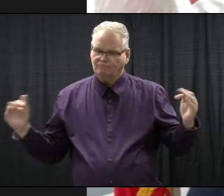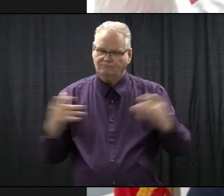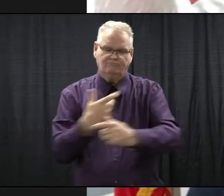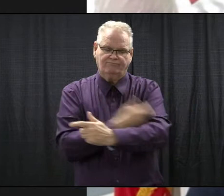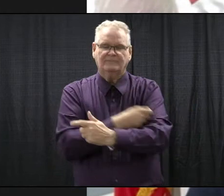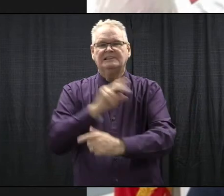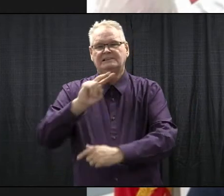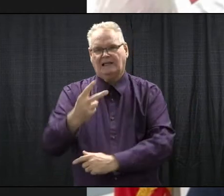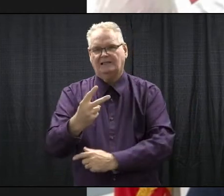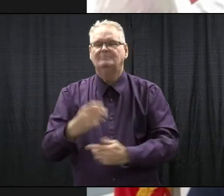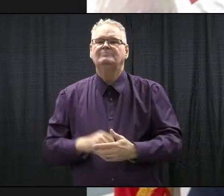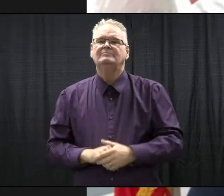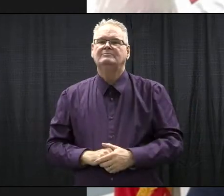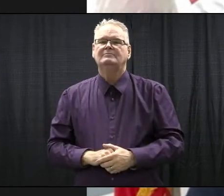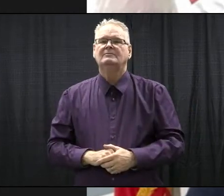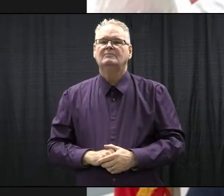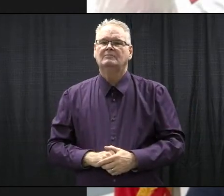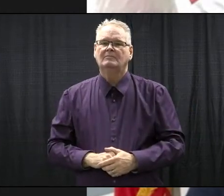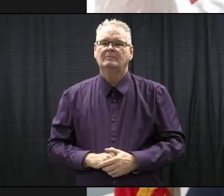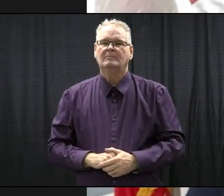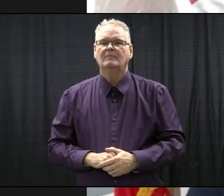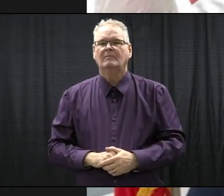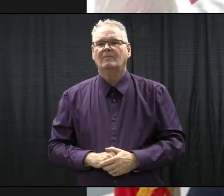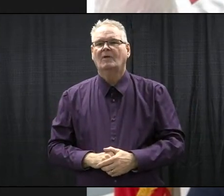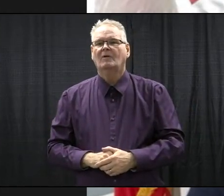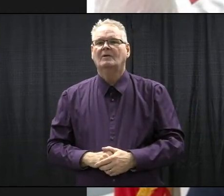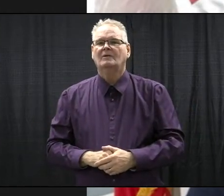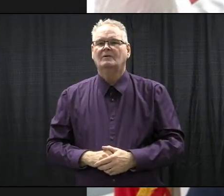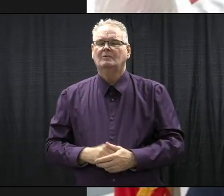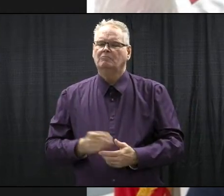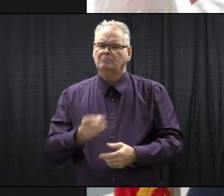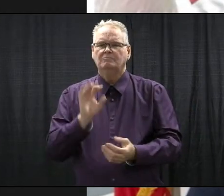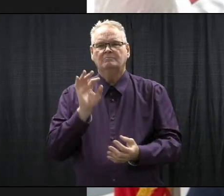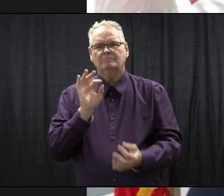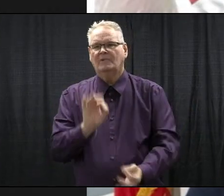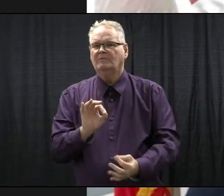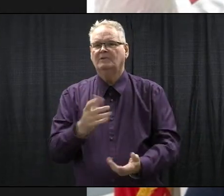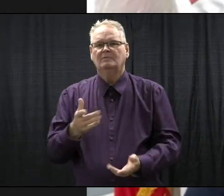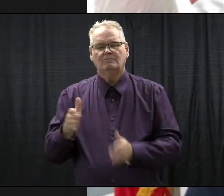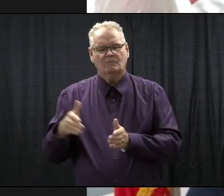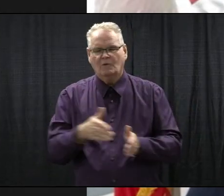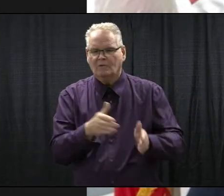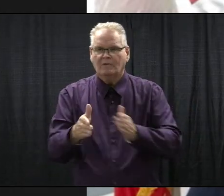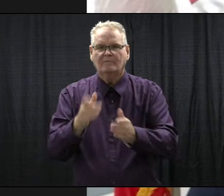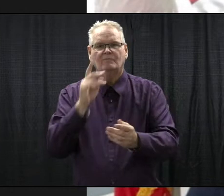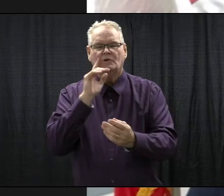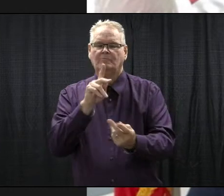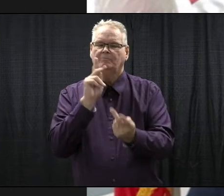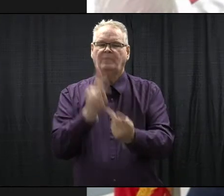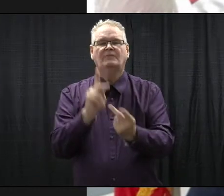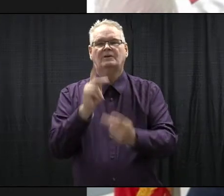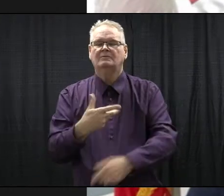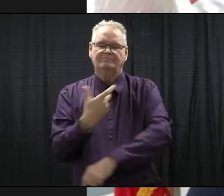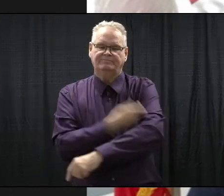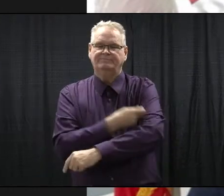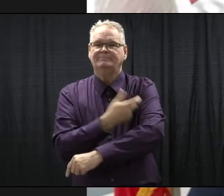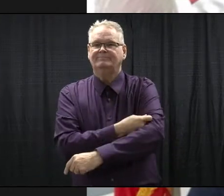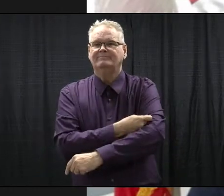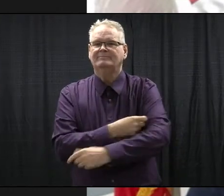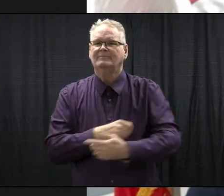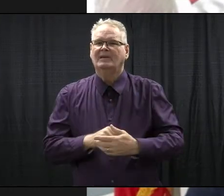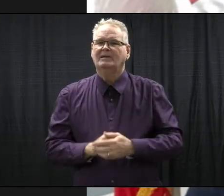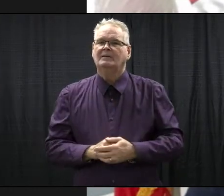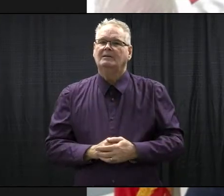course, because of science and the vaccine, but more importantly, because of each and every one of you and your efforts in